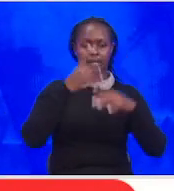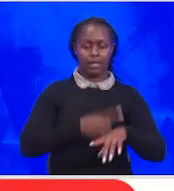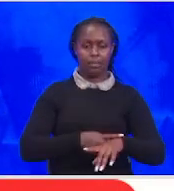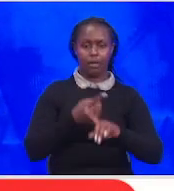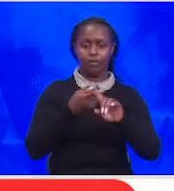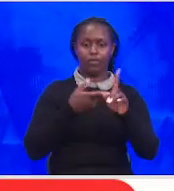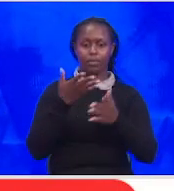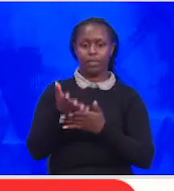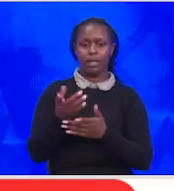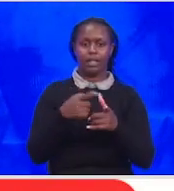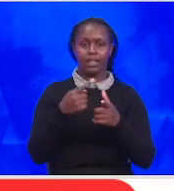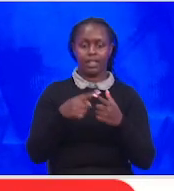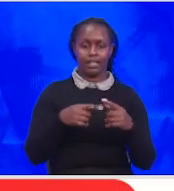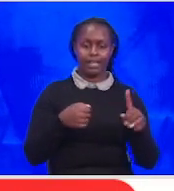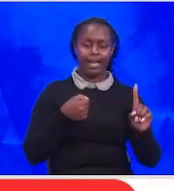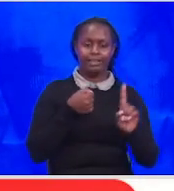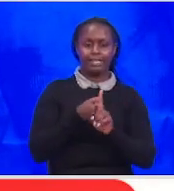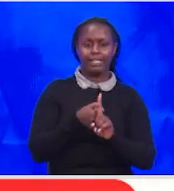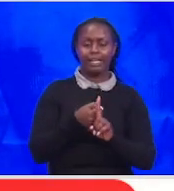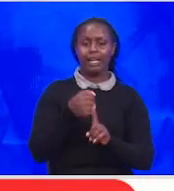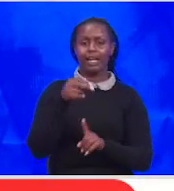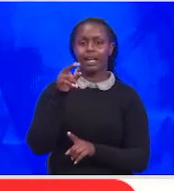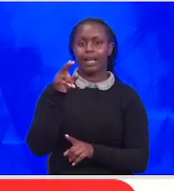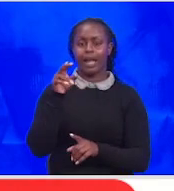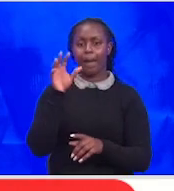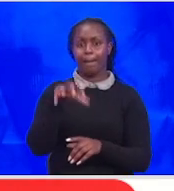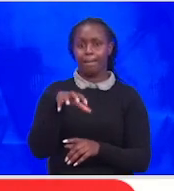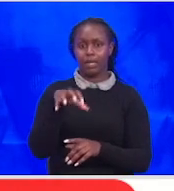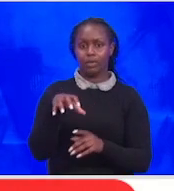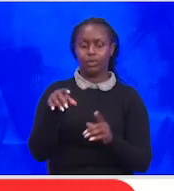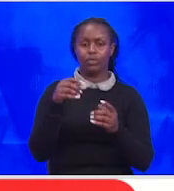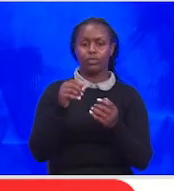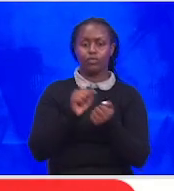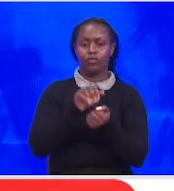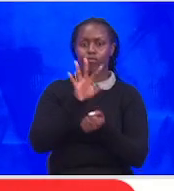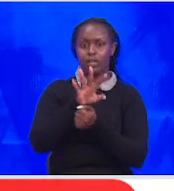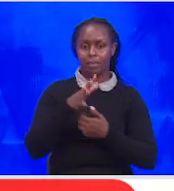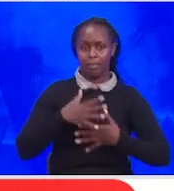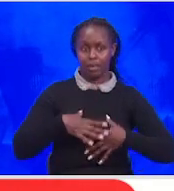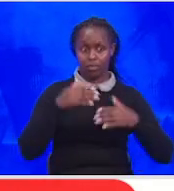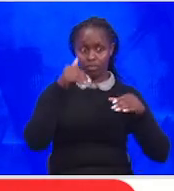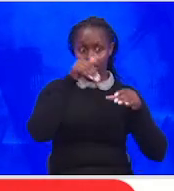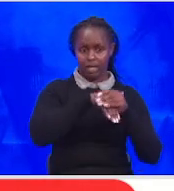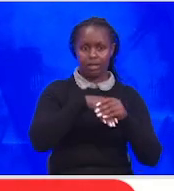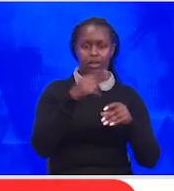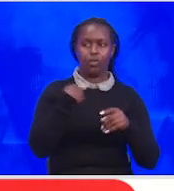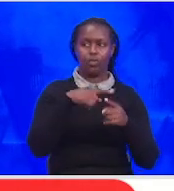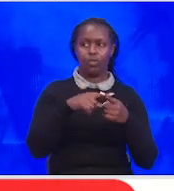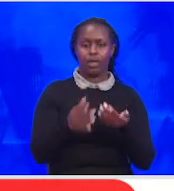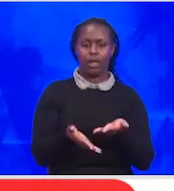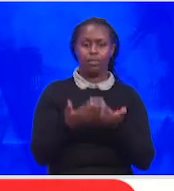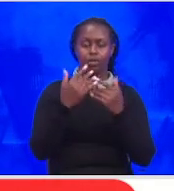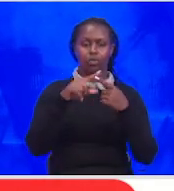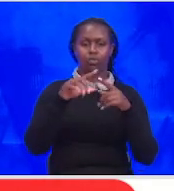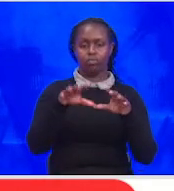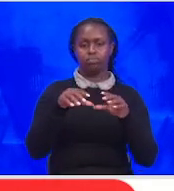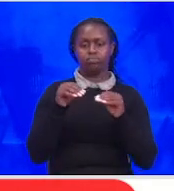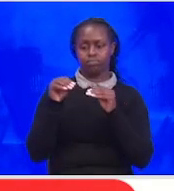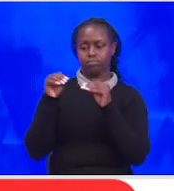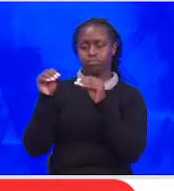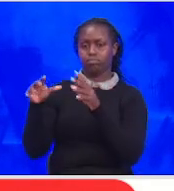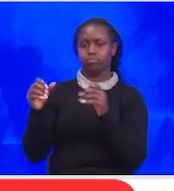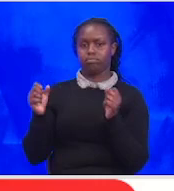Nissan ikararua pande moja. Wenye walikuwa ndani, sisi ndo tumewakua, tumeweka kwa nini, skeja imewapeleka mocha.